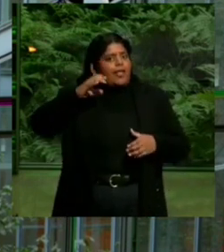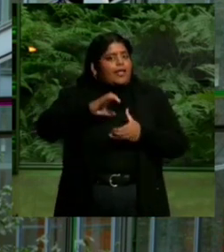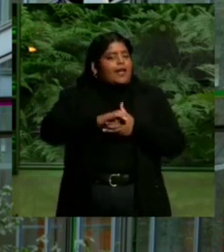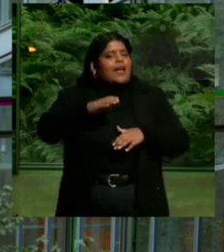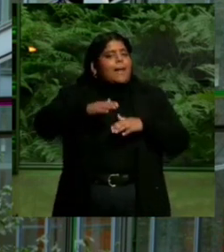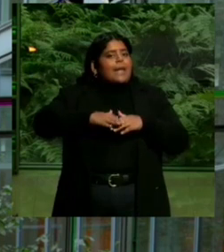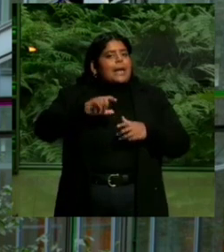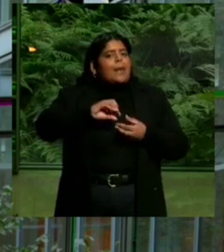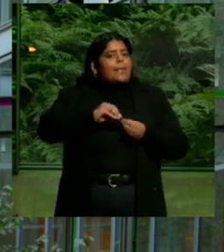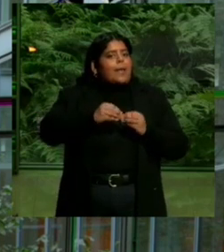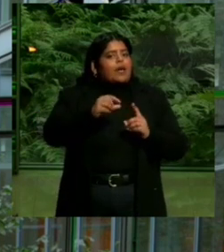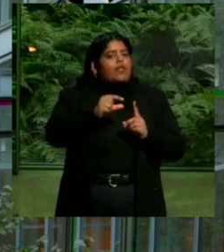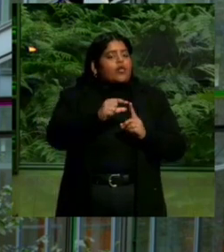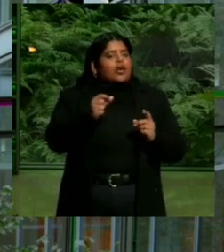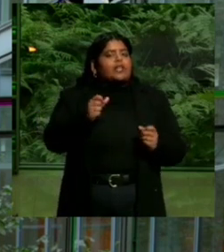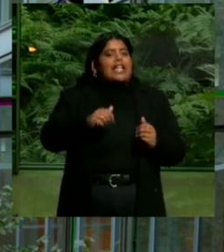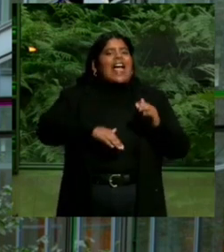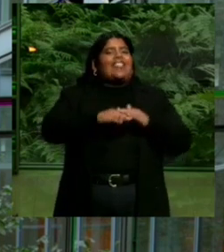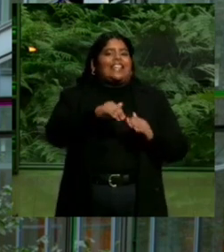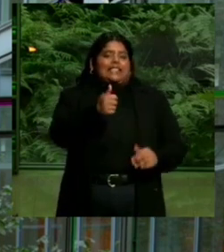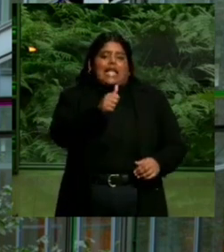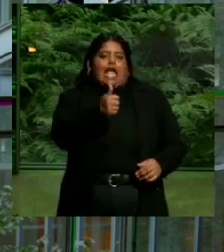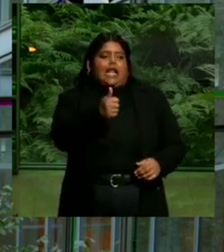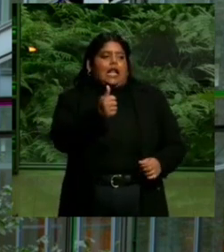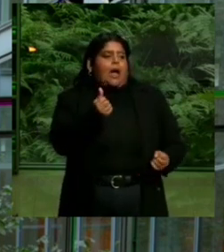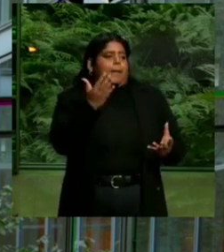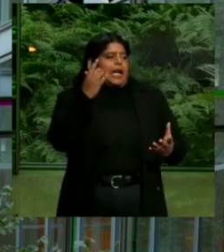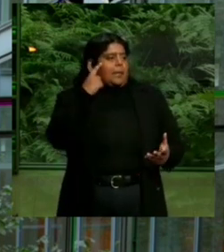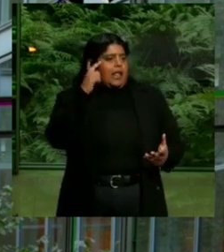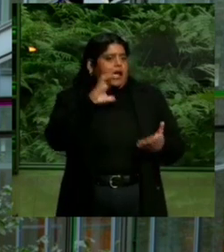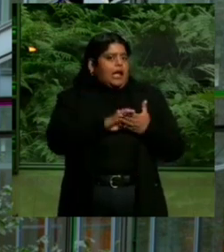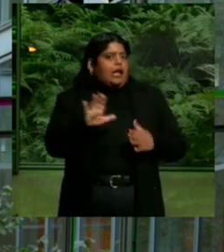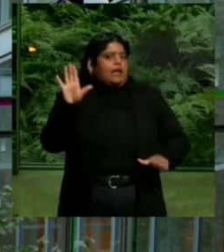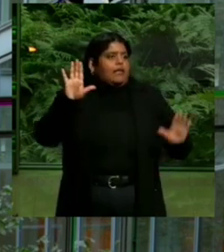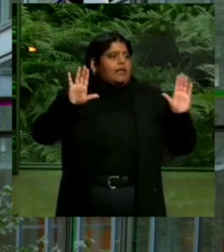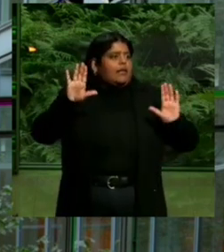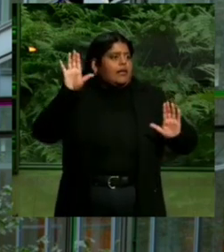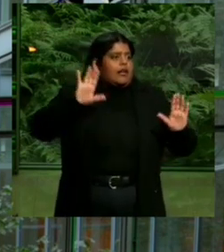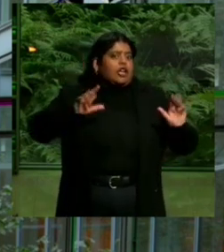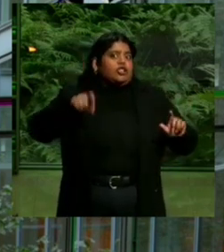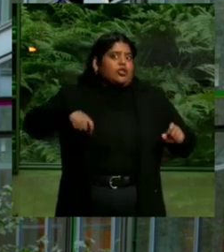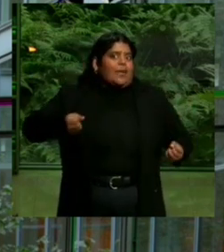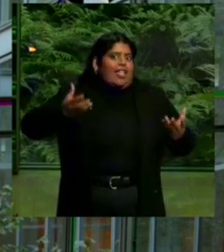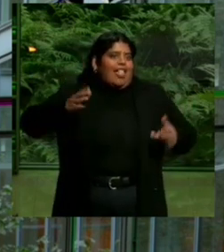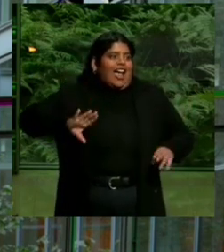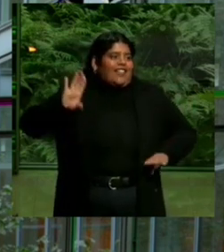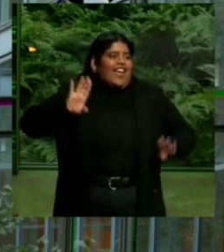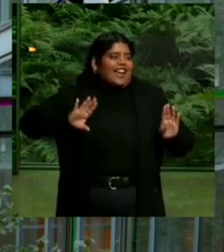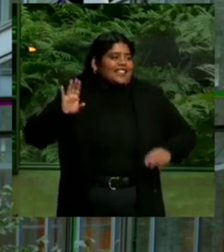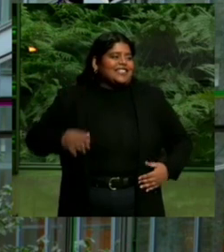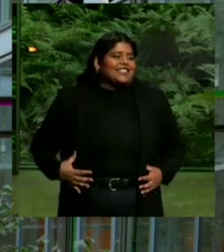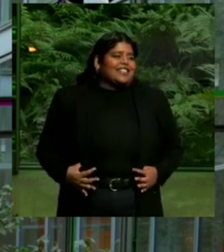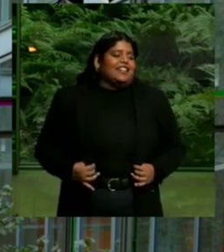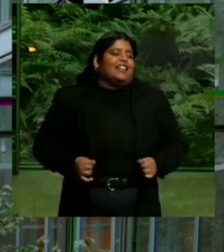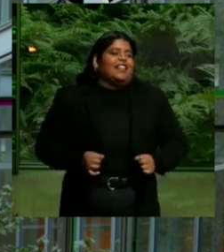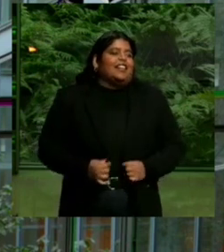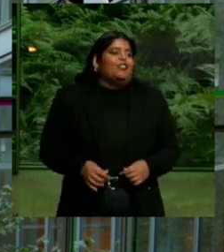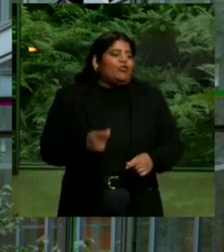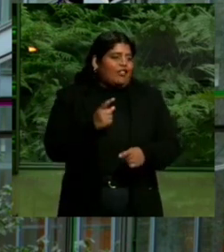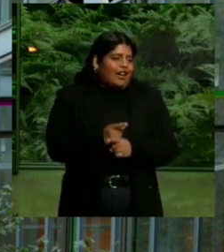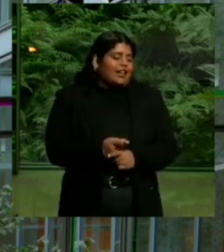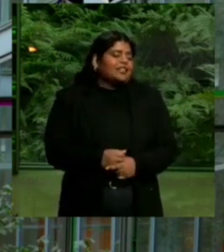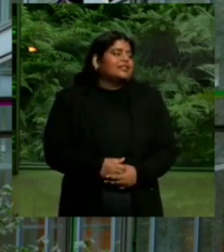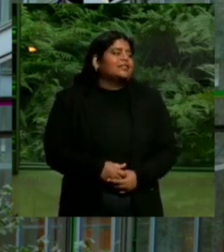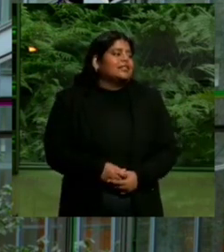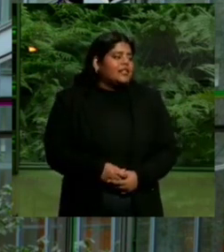successful ChatGPT prompt is at least 10. Should be a lot of hands, right?